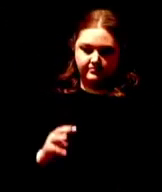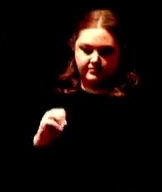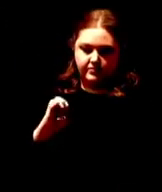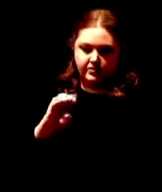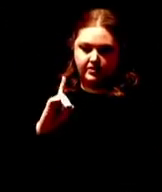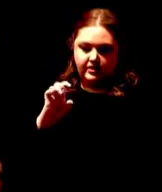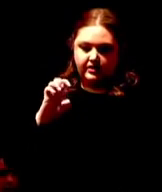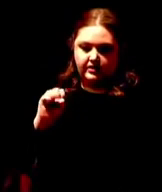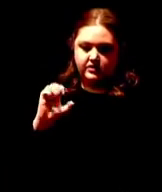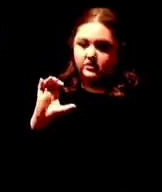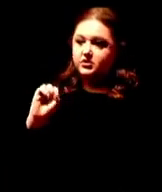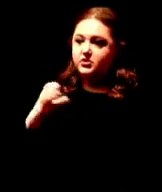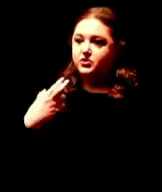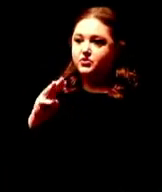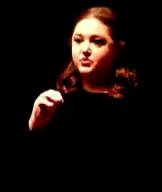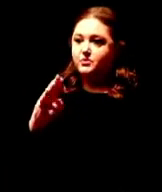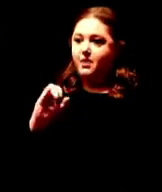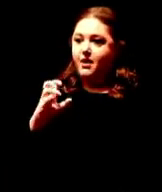Mercedes Schumacher.